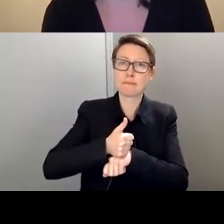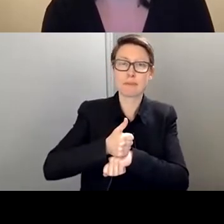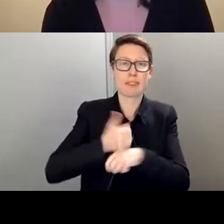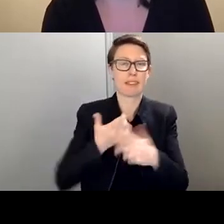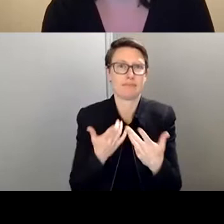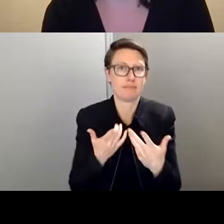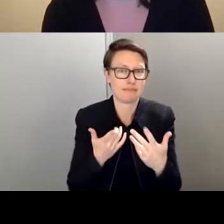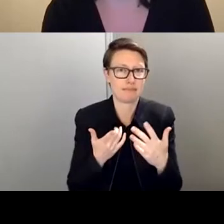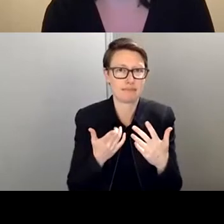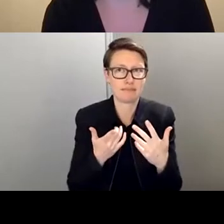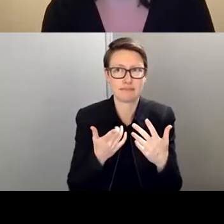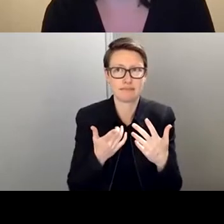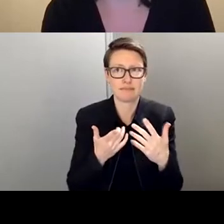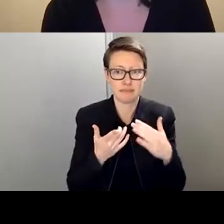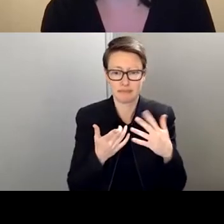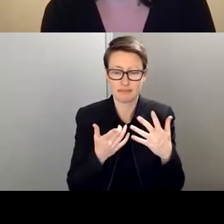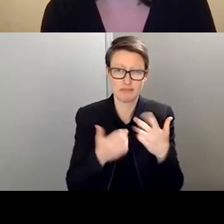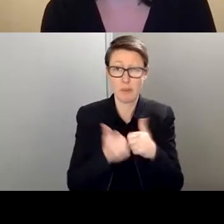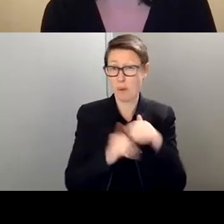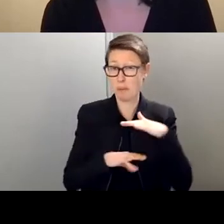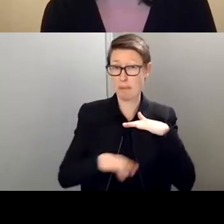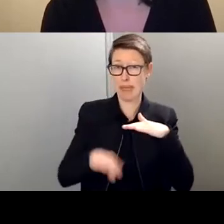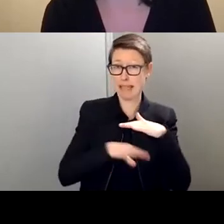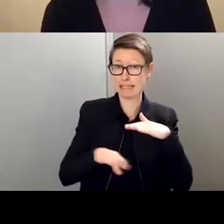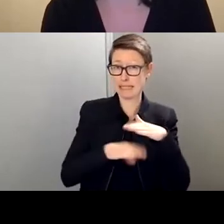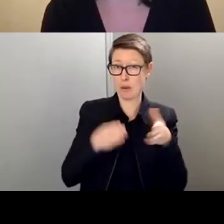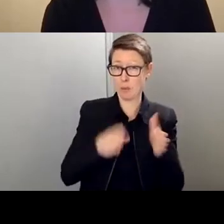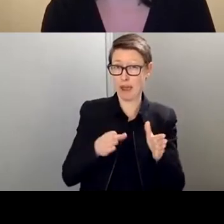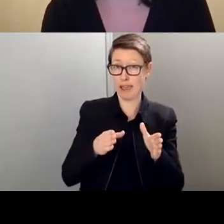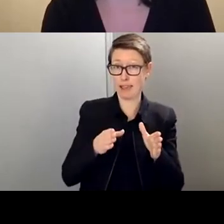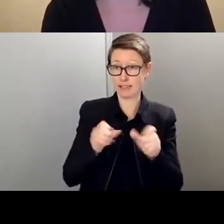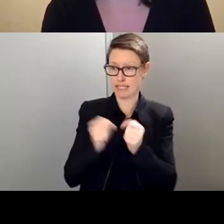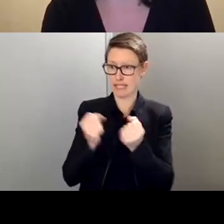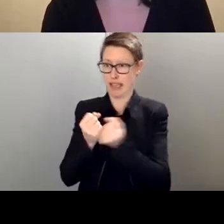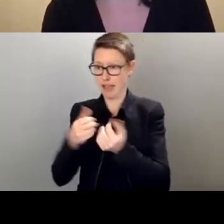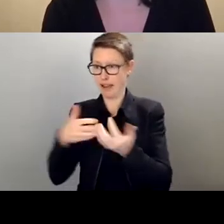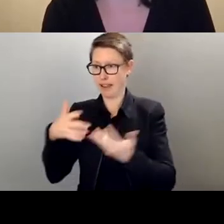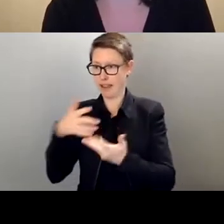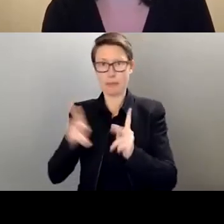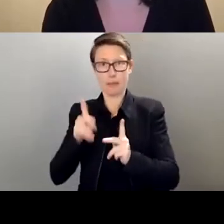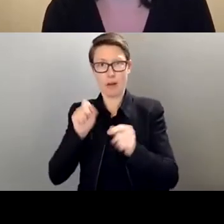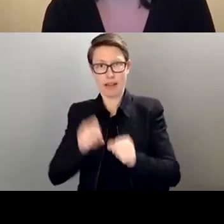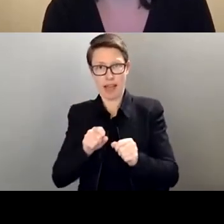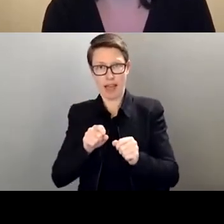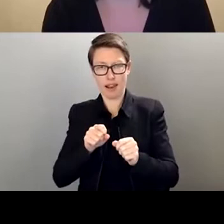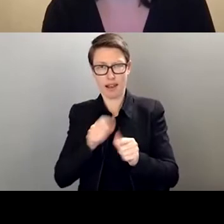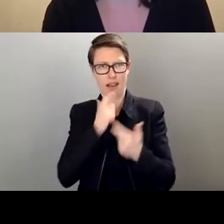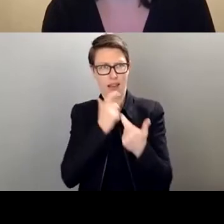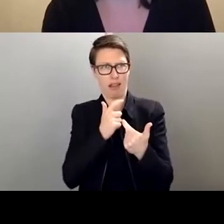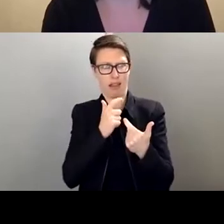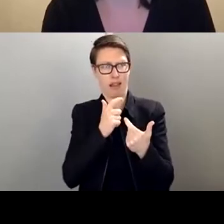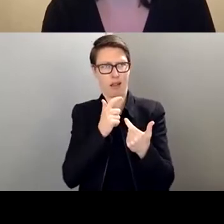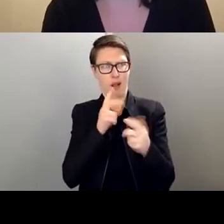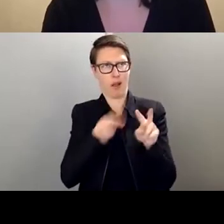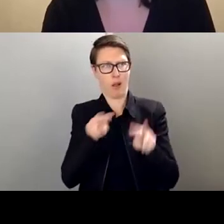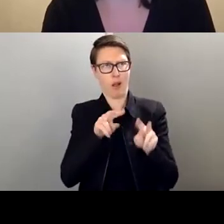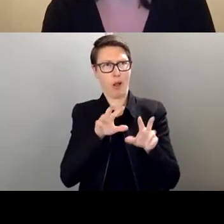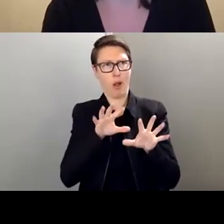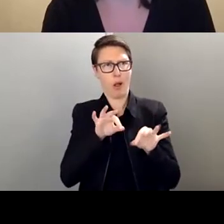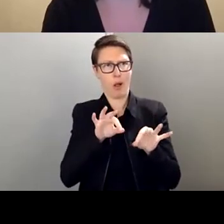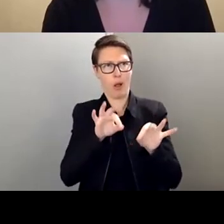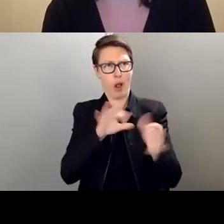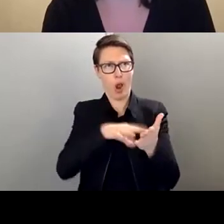that society can learn about others and get to know them. You know, when we